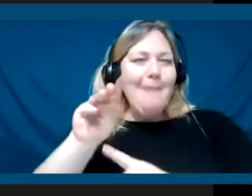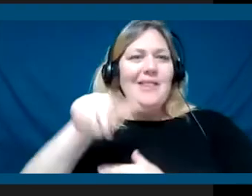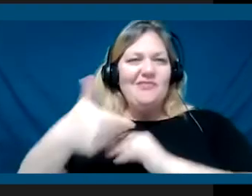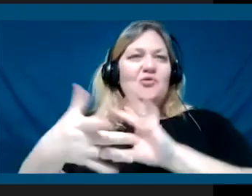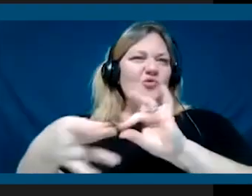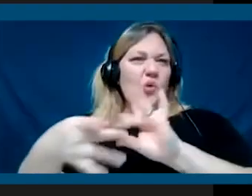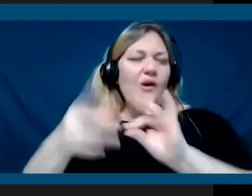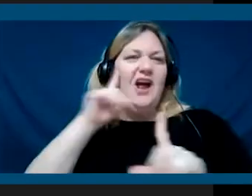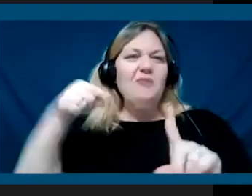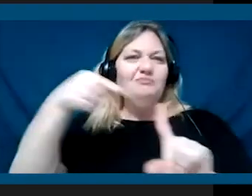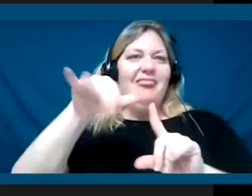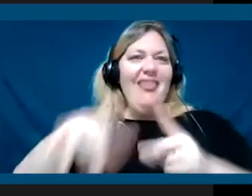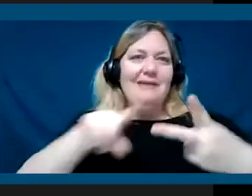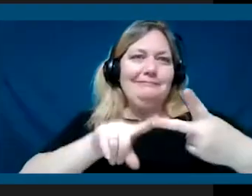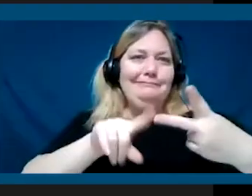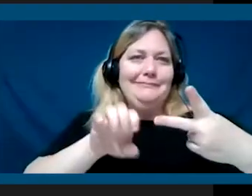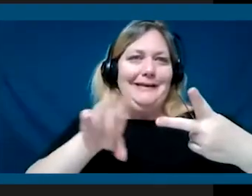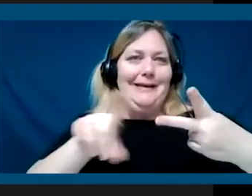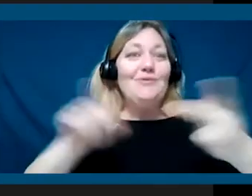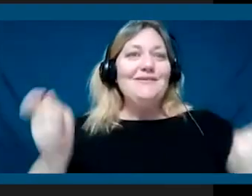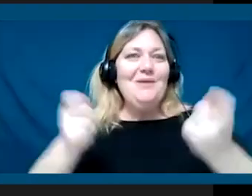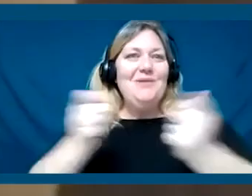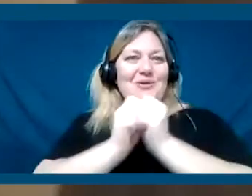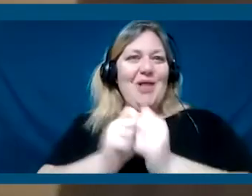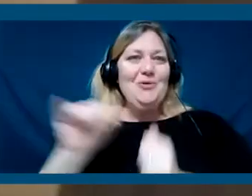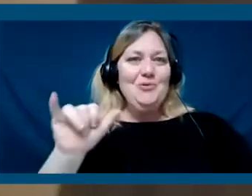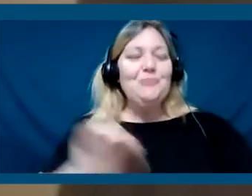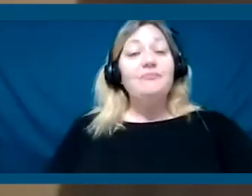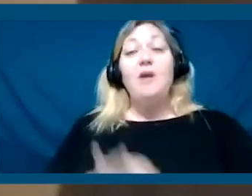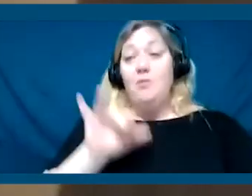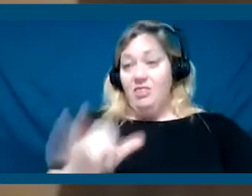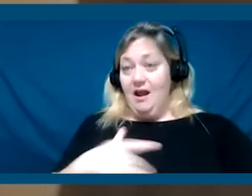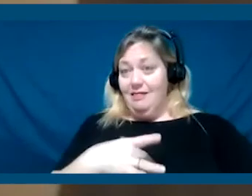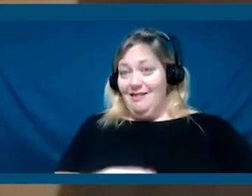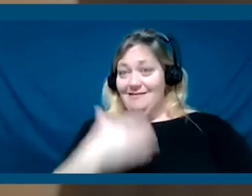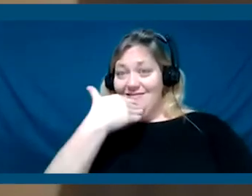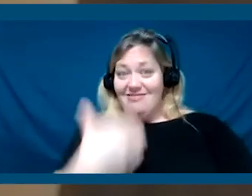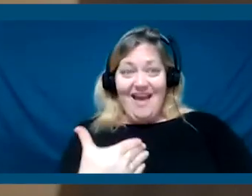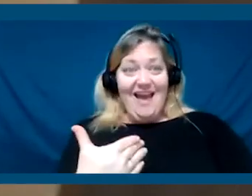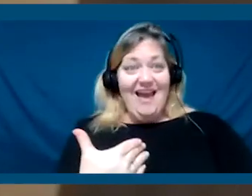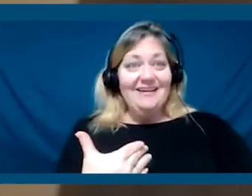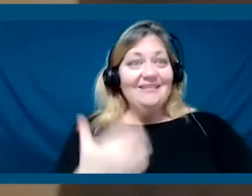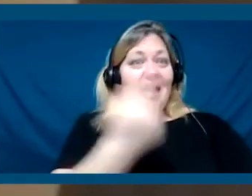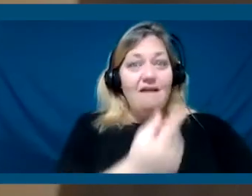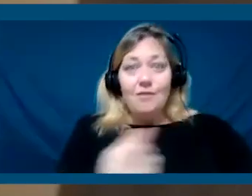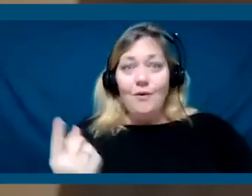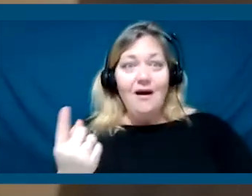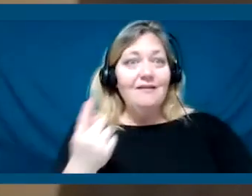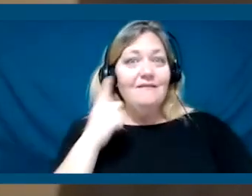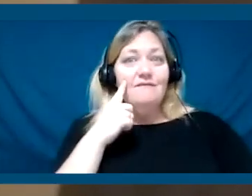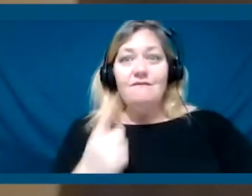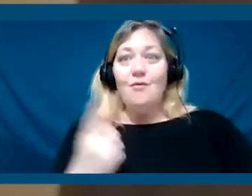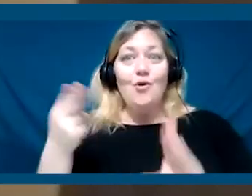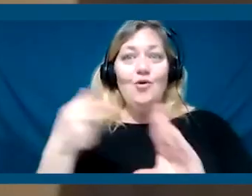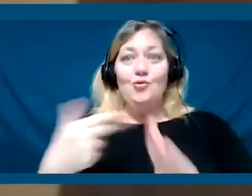So hopefully we will celebrate that as well together. And with that, I would like to thank thank everyone for